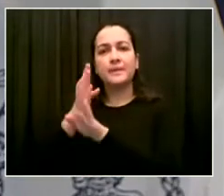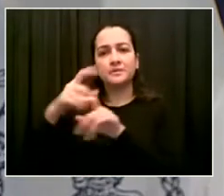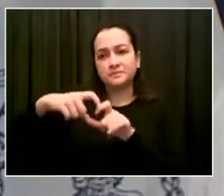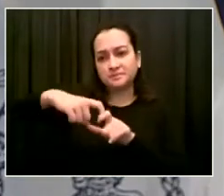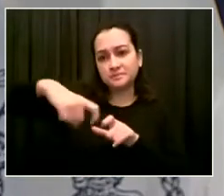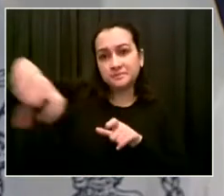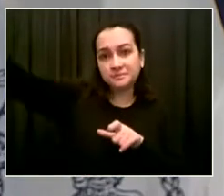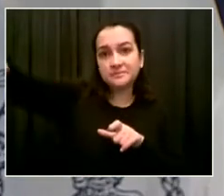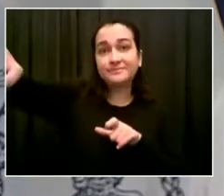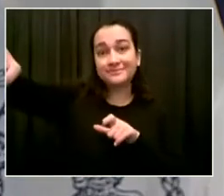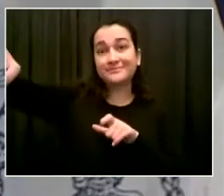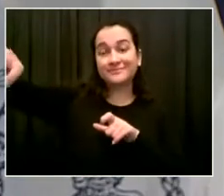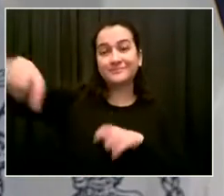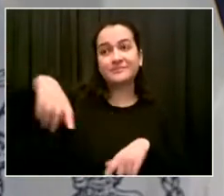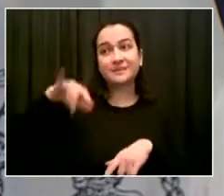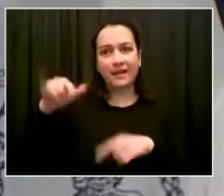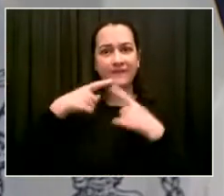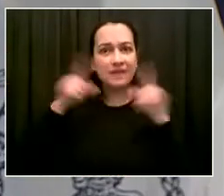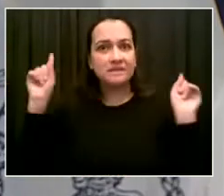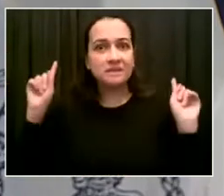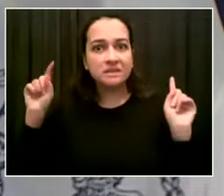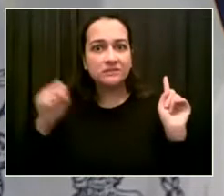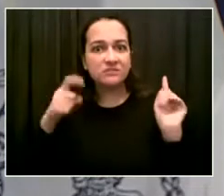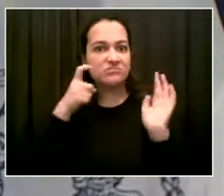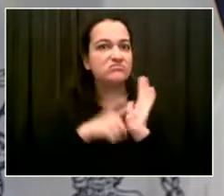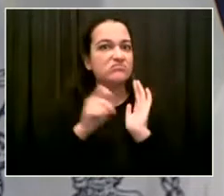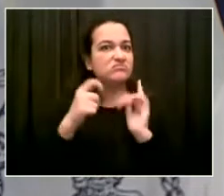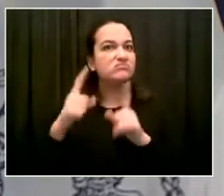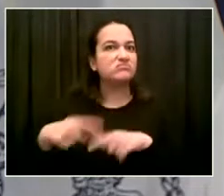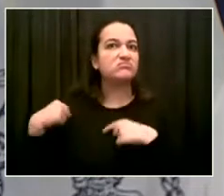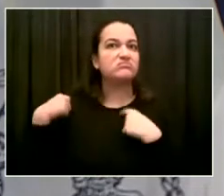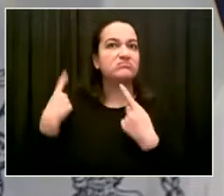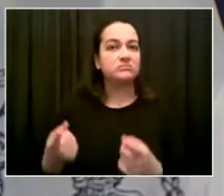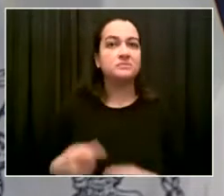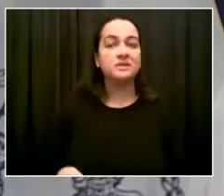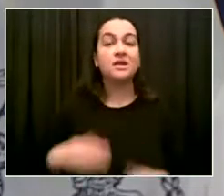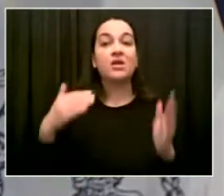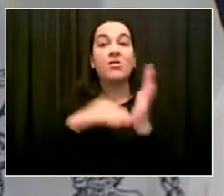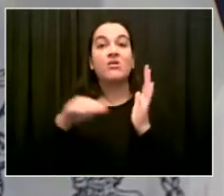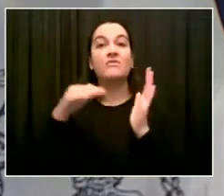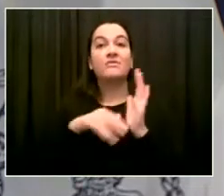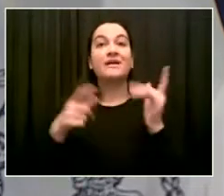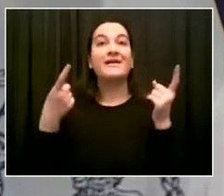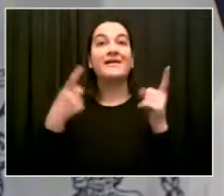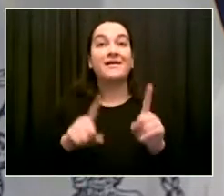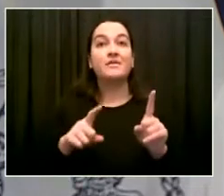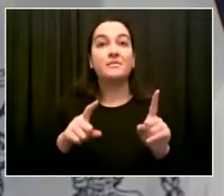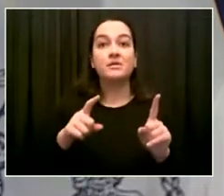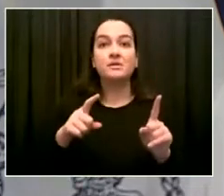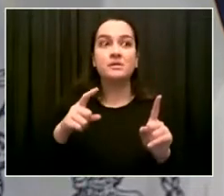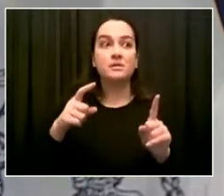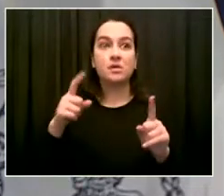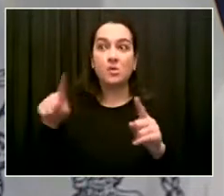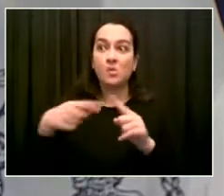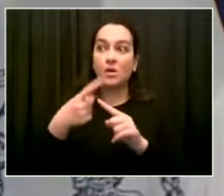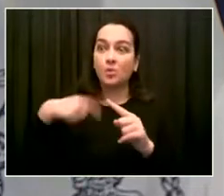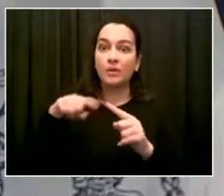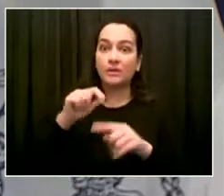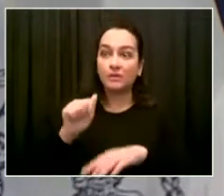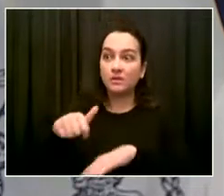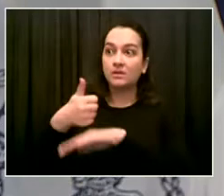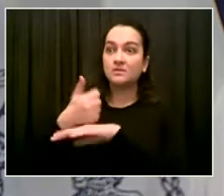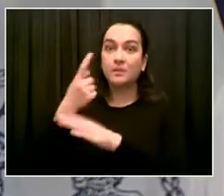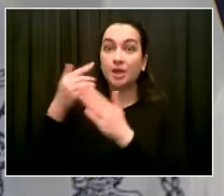legitimate concerns, but we got to think about what is going to help the vast majority of the people, and the vast majority of people take subways and buses. This is